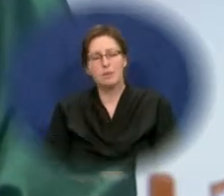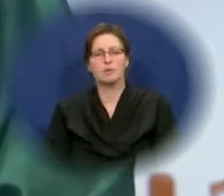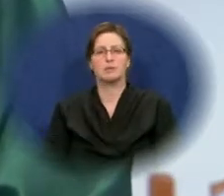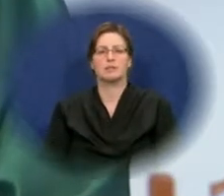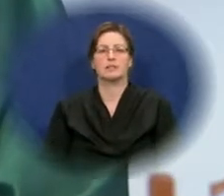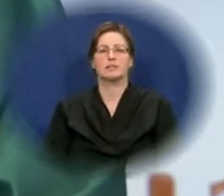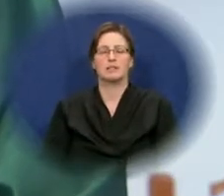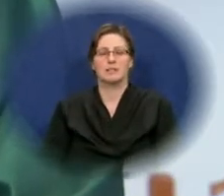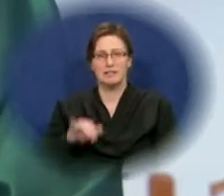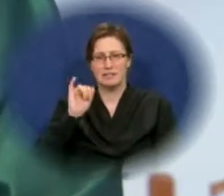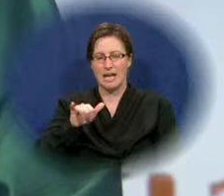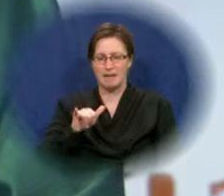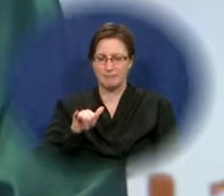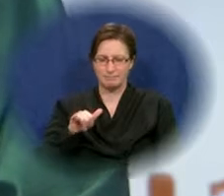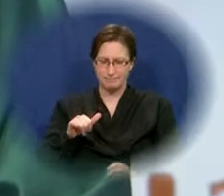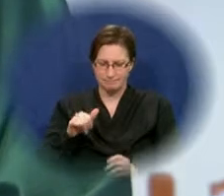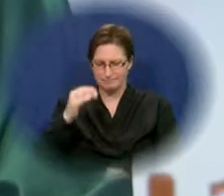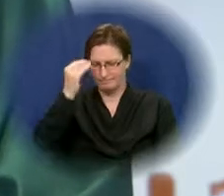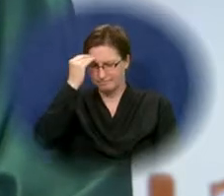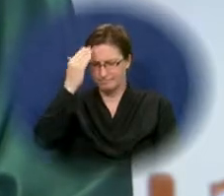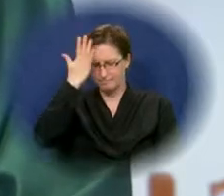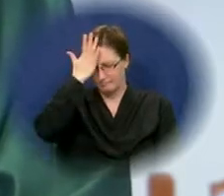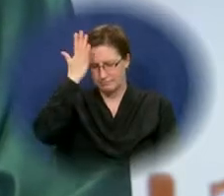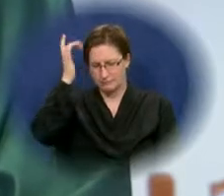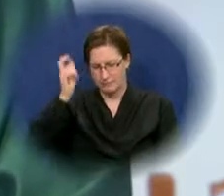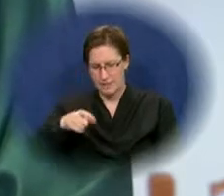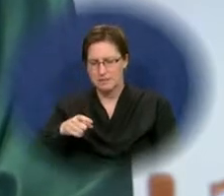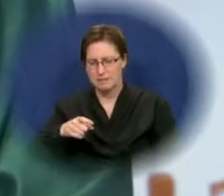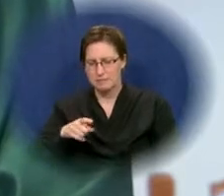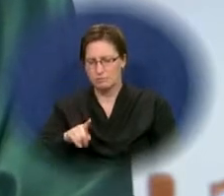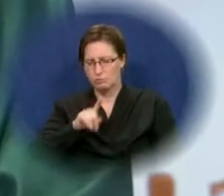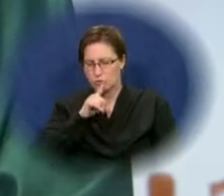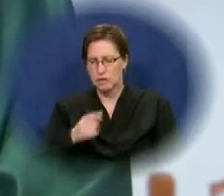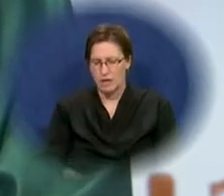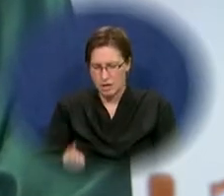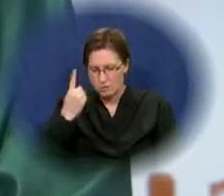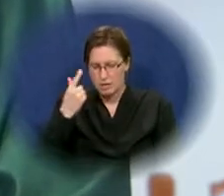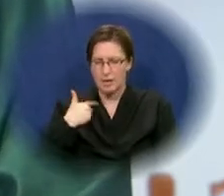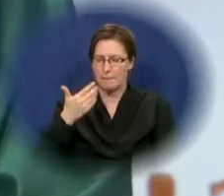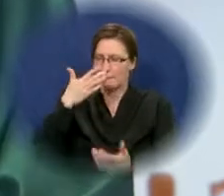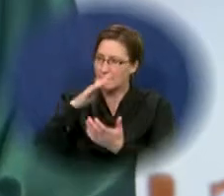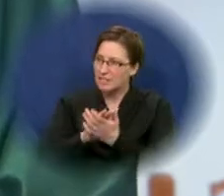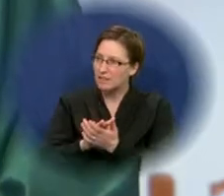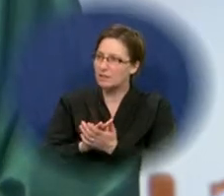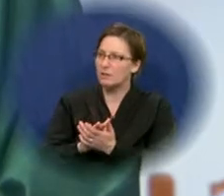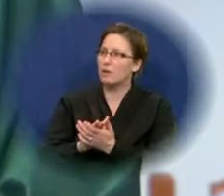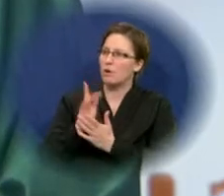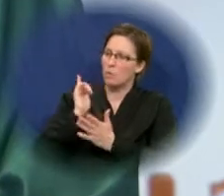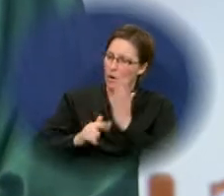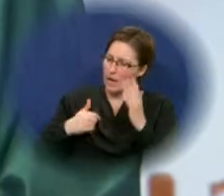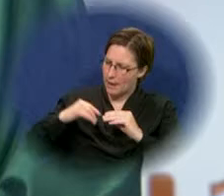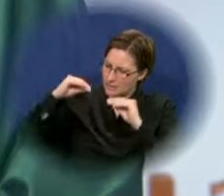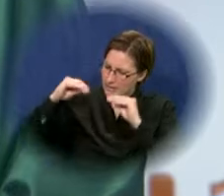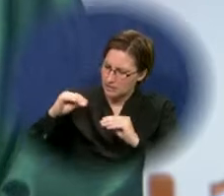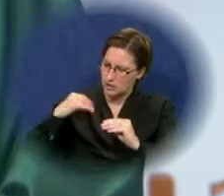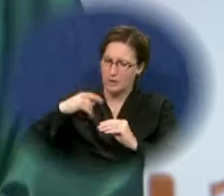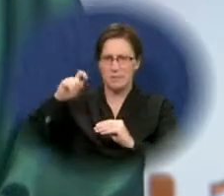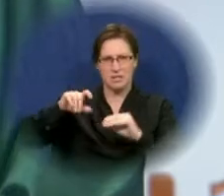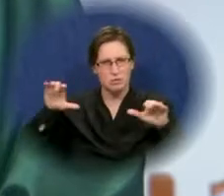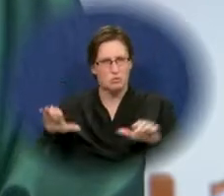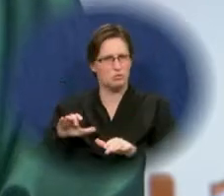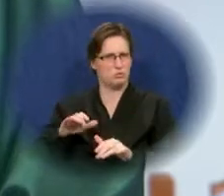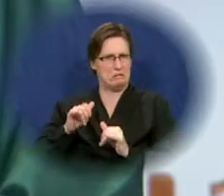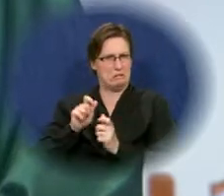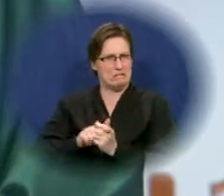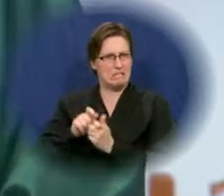those admonitions of being able to really understand and to believe what we're teaching and growing into our